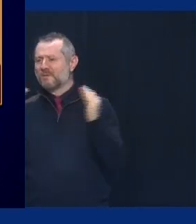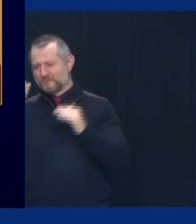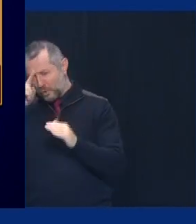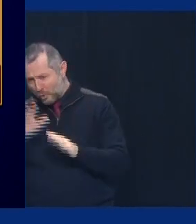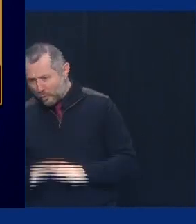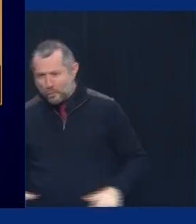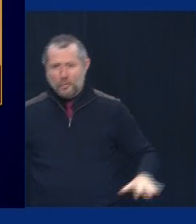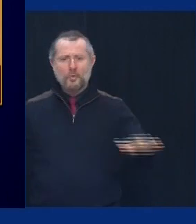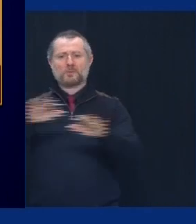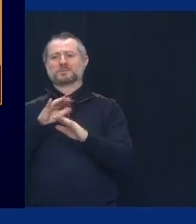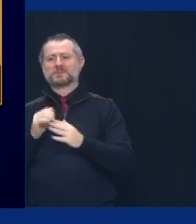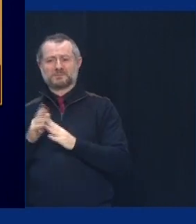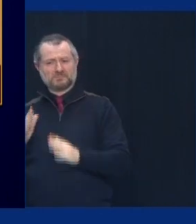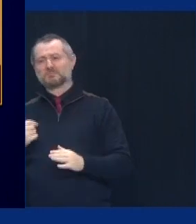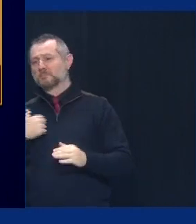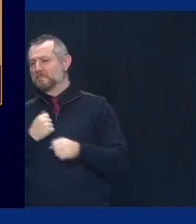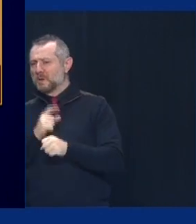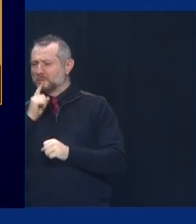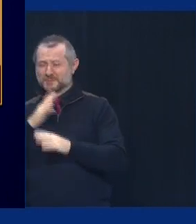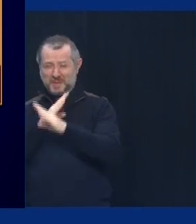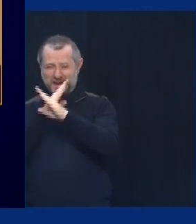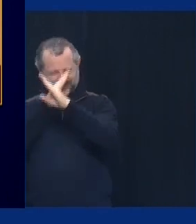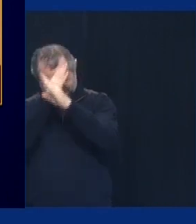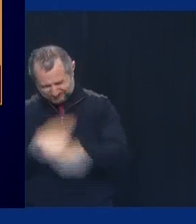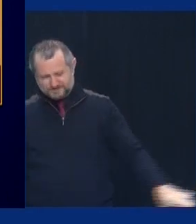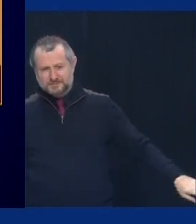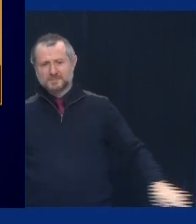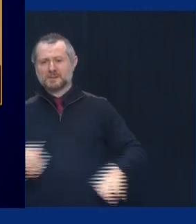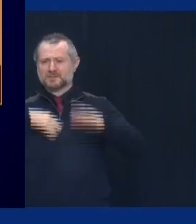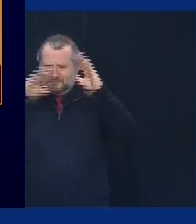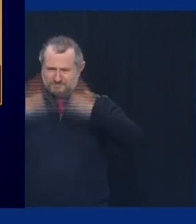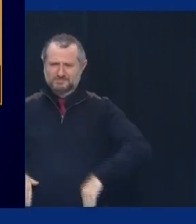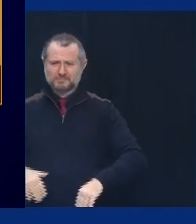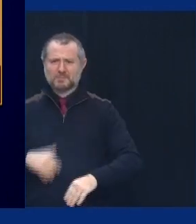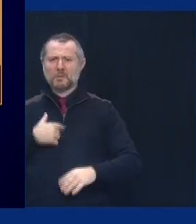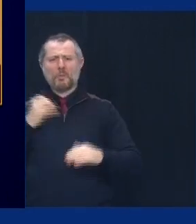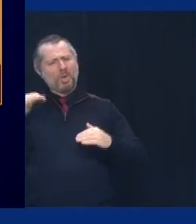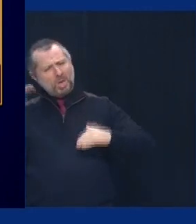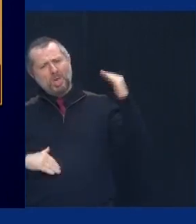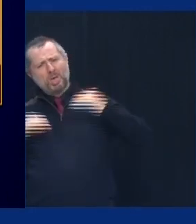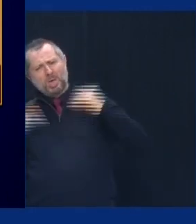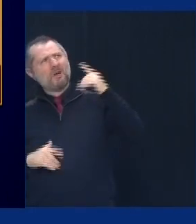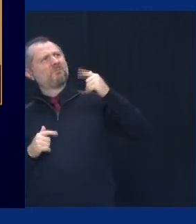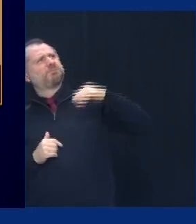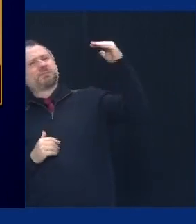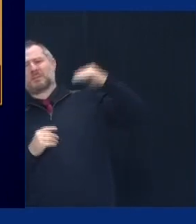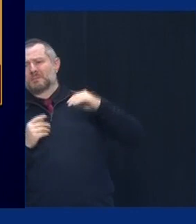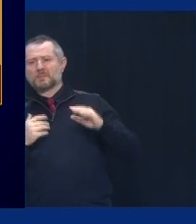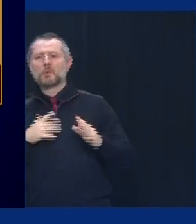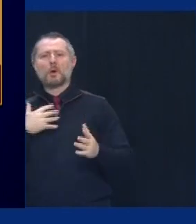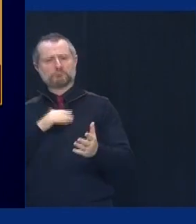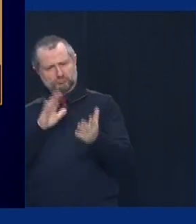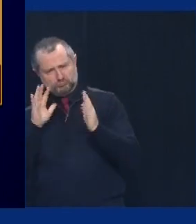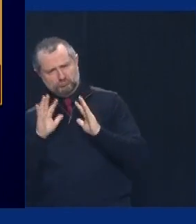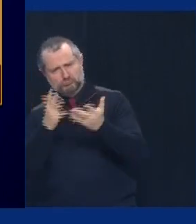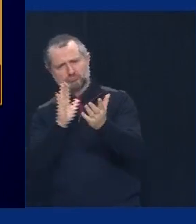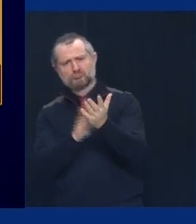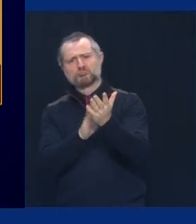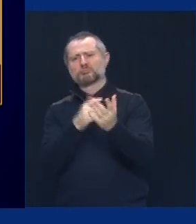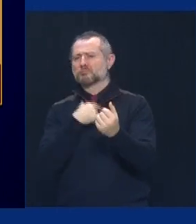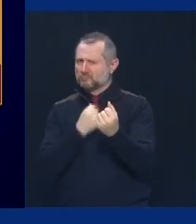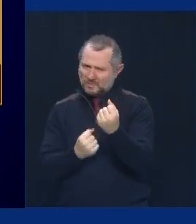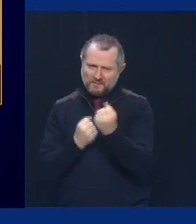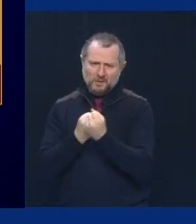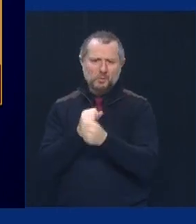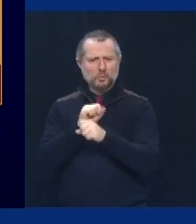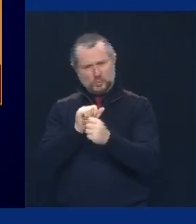to knock down barriers that have allowed disparities to exist in the past. We commend him, stand with him, and continue to be partners